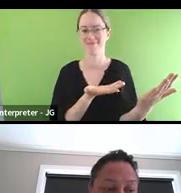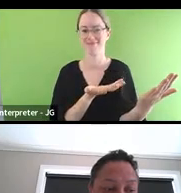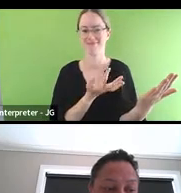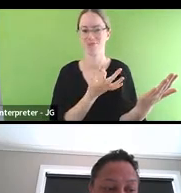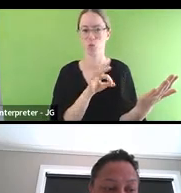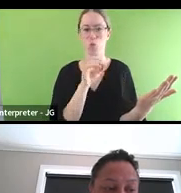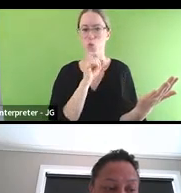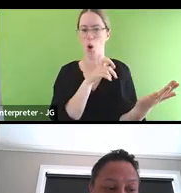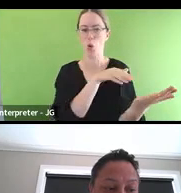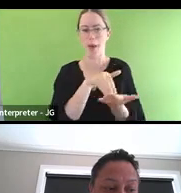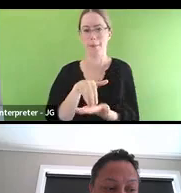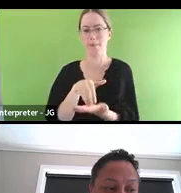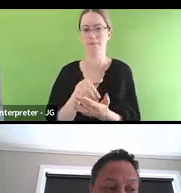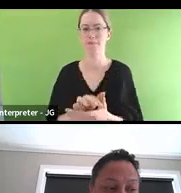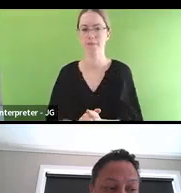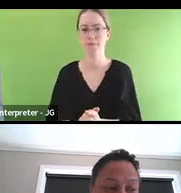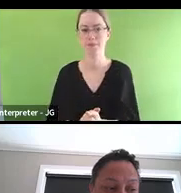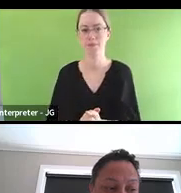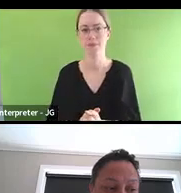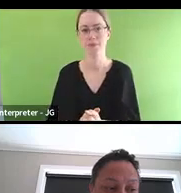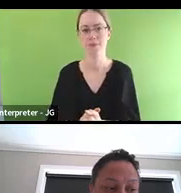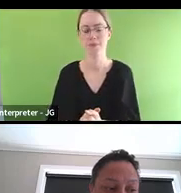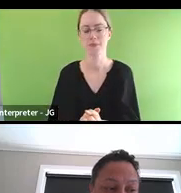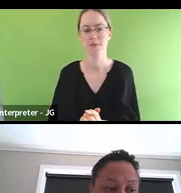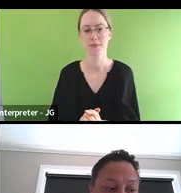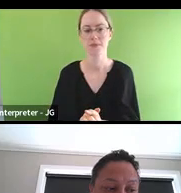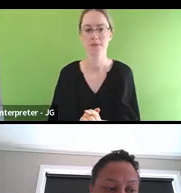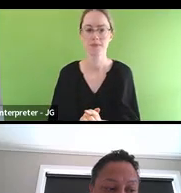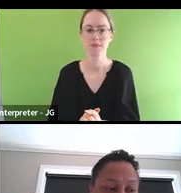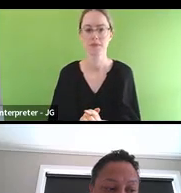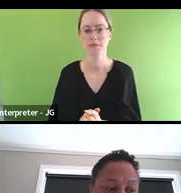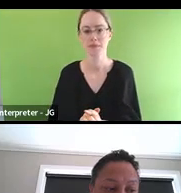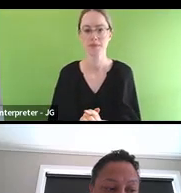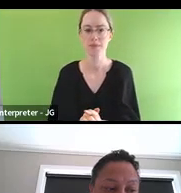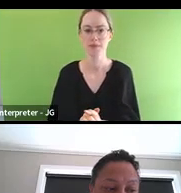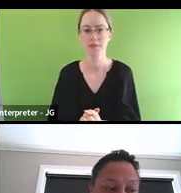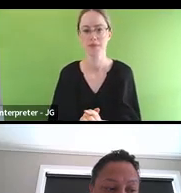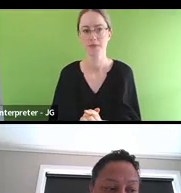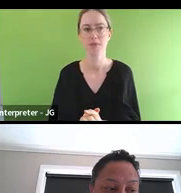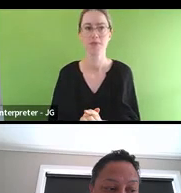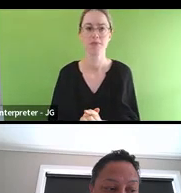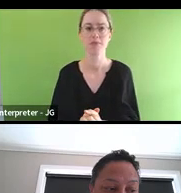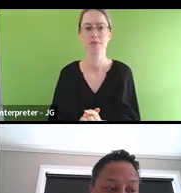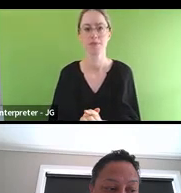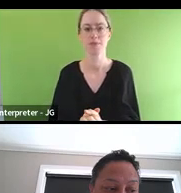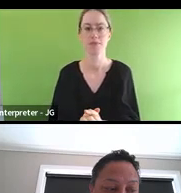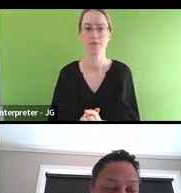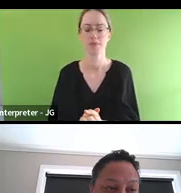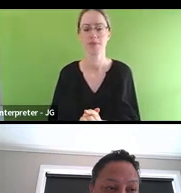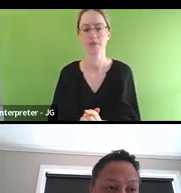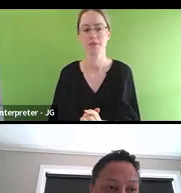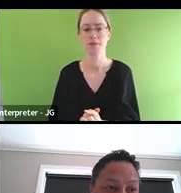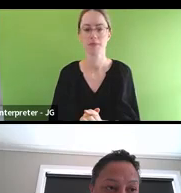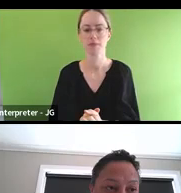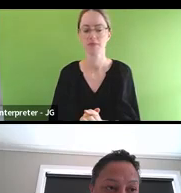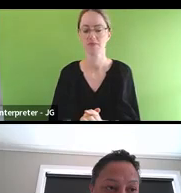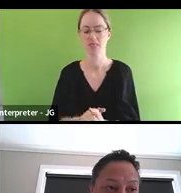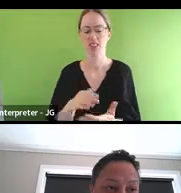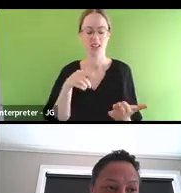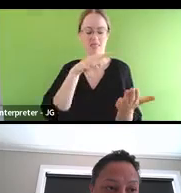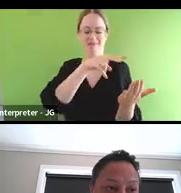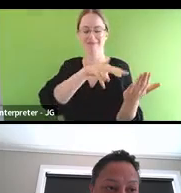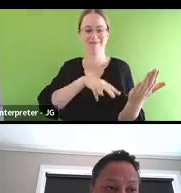help. And I just wondered, you know, that this really needs to be re-looked at